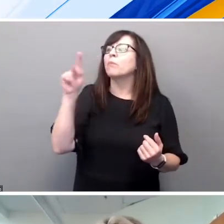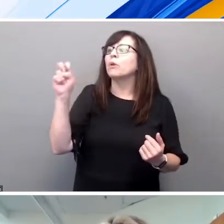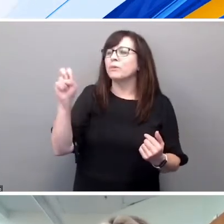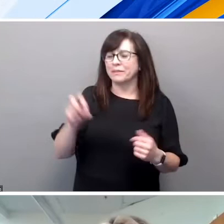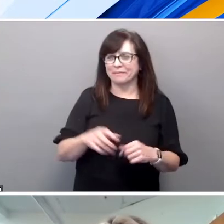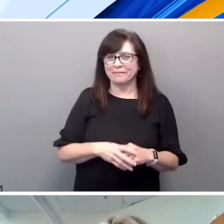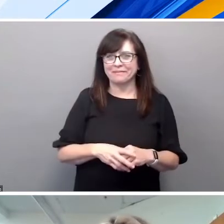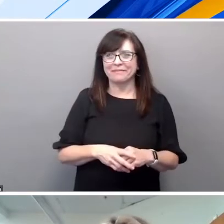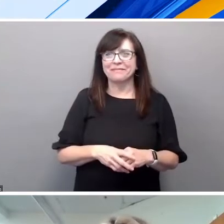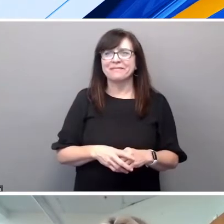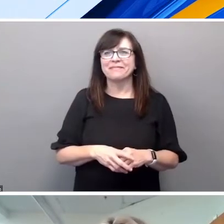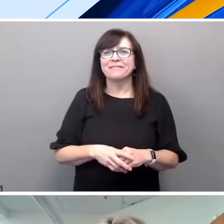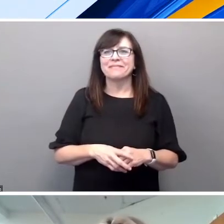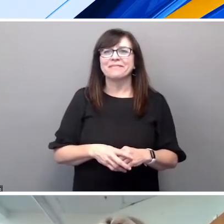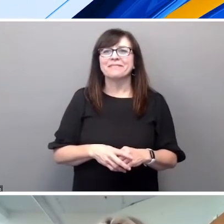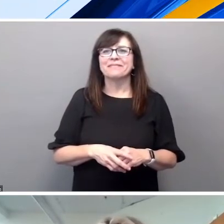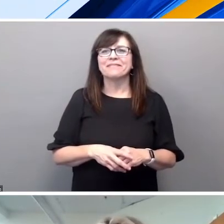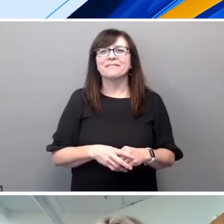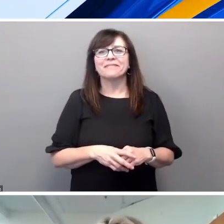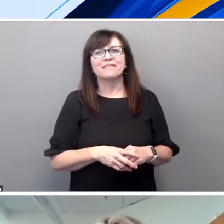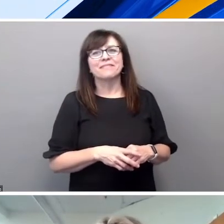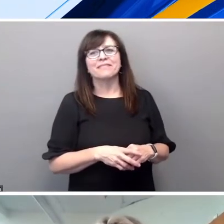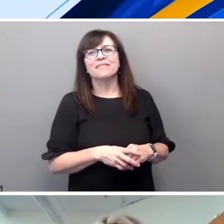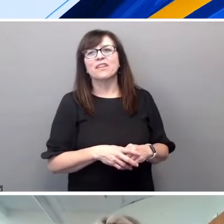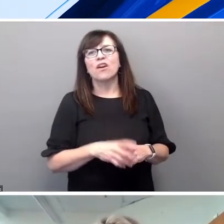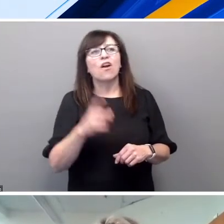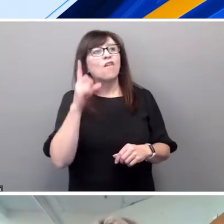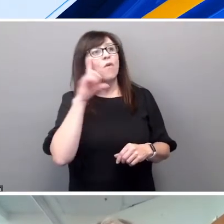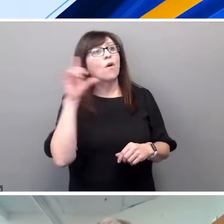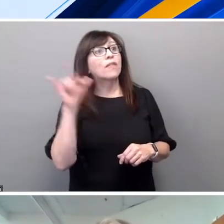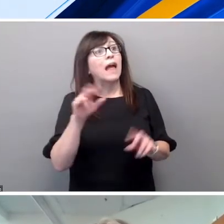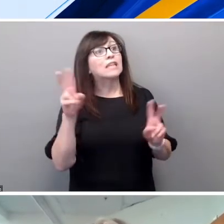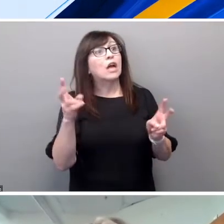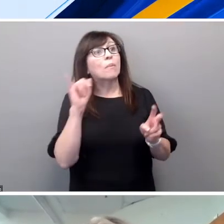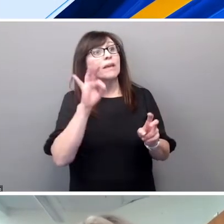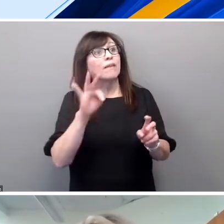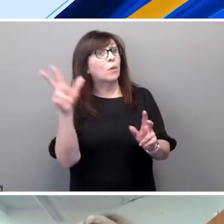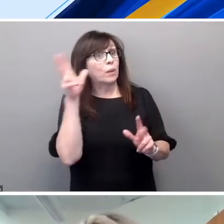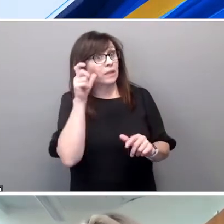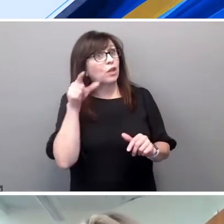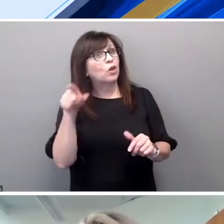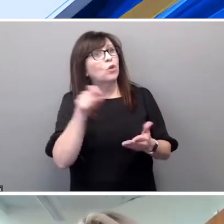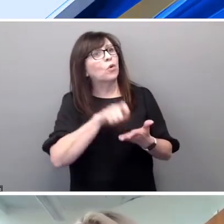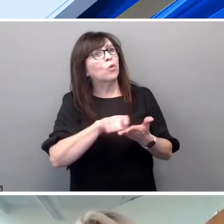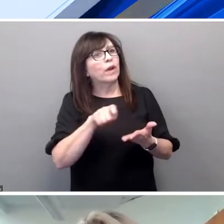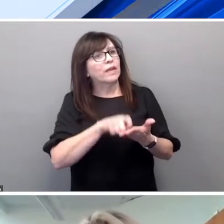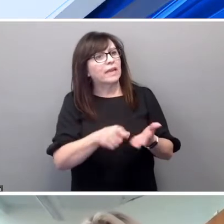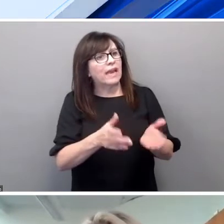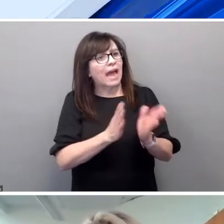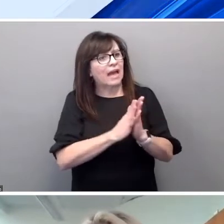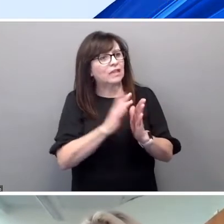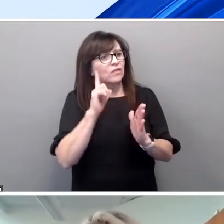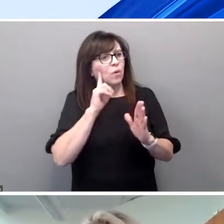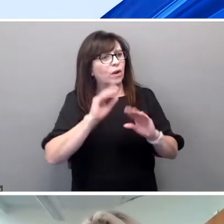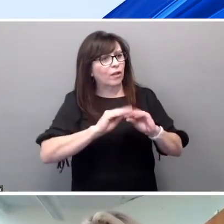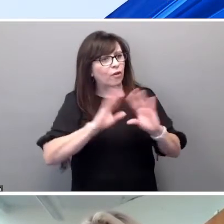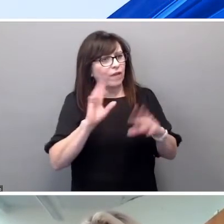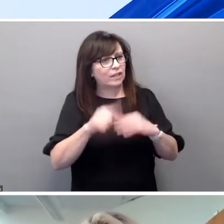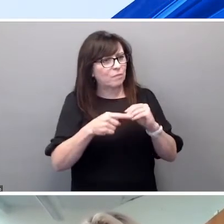And on this topic, Rick Ruggles, if you're listening, you'd written and asked for clarification on this, so I'll just send